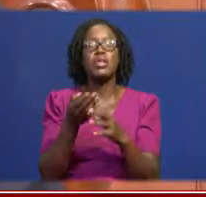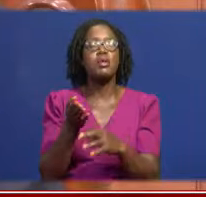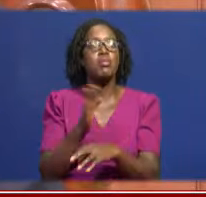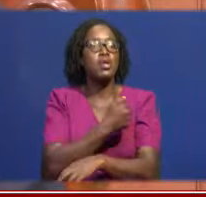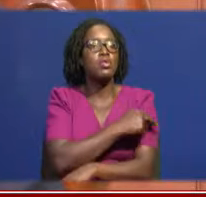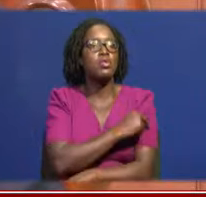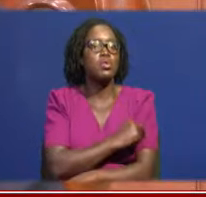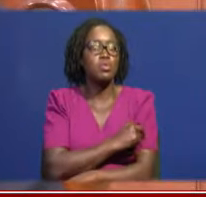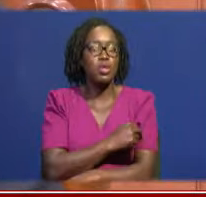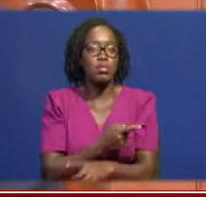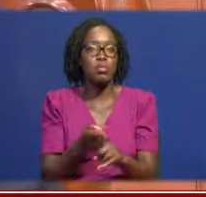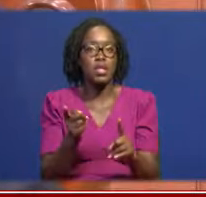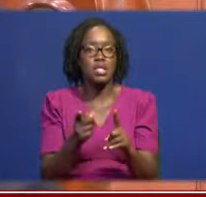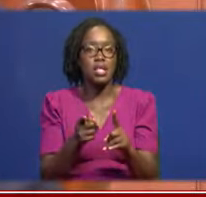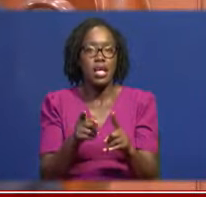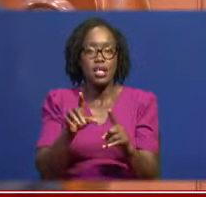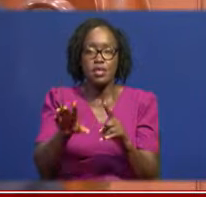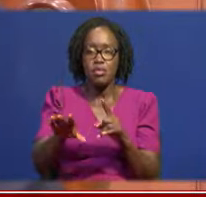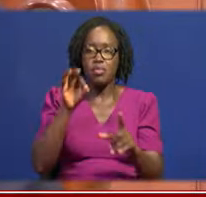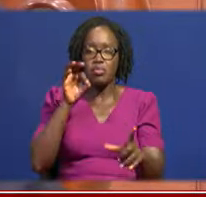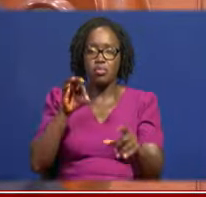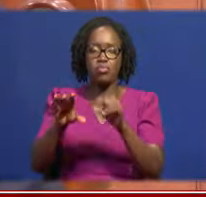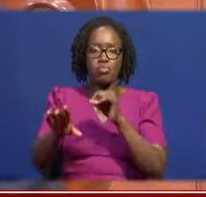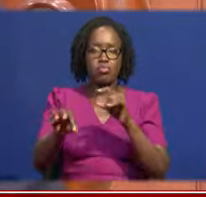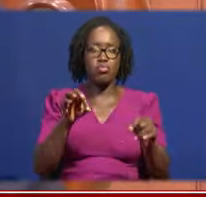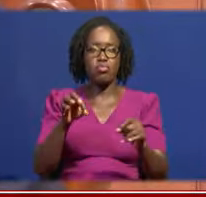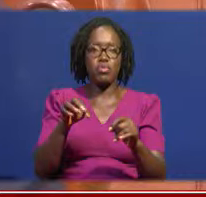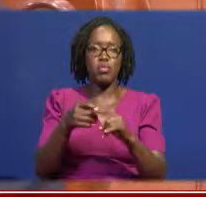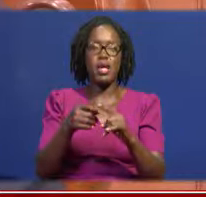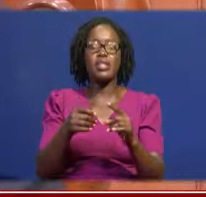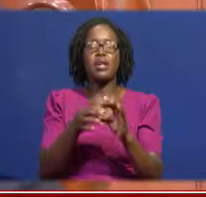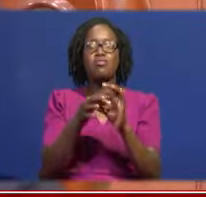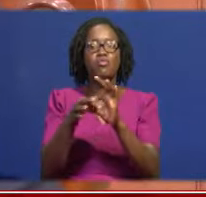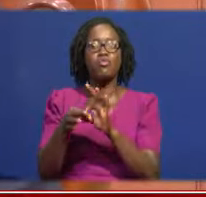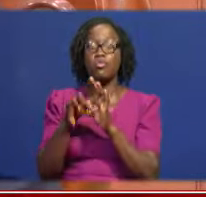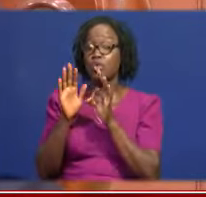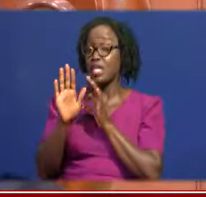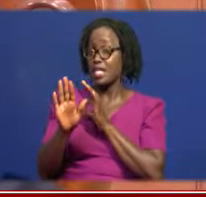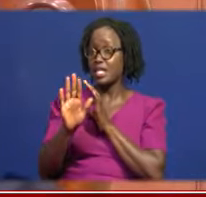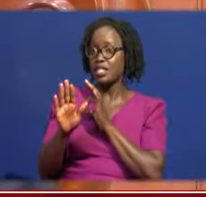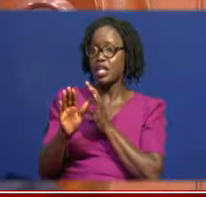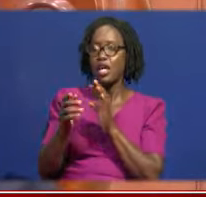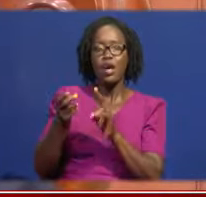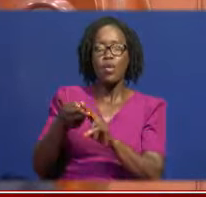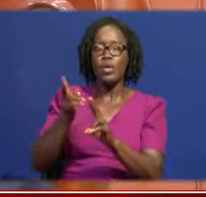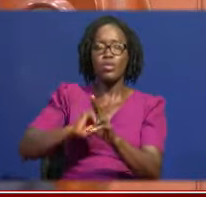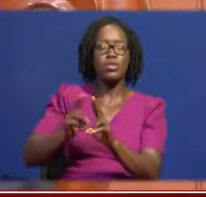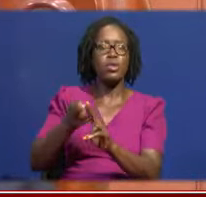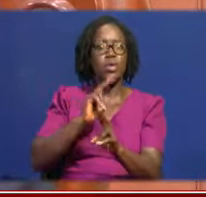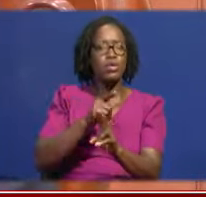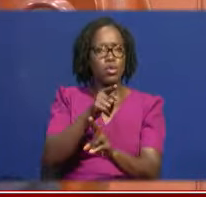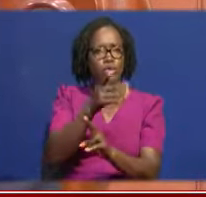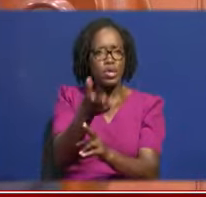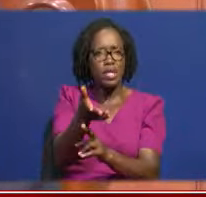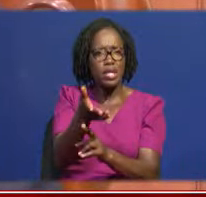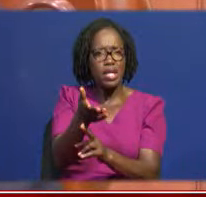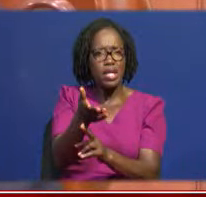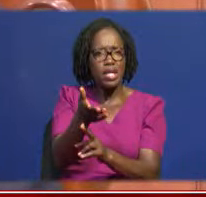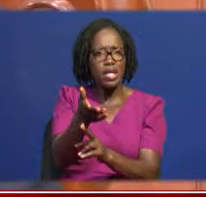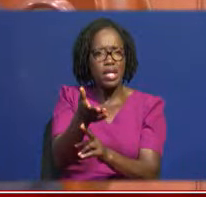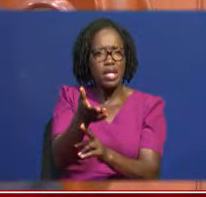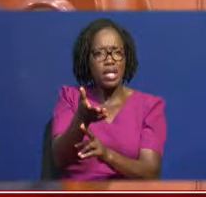our hospitals, but they were being yanked out of the hospitals by the union. That tokeni hapa, we're not supposed to be here. Yet